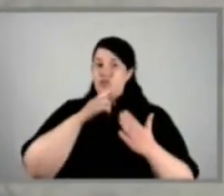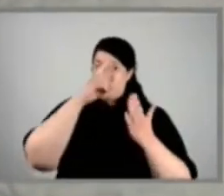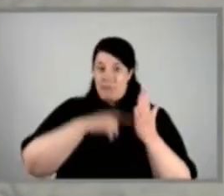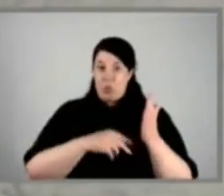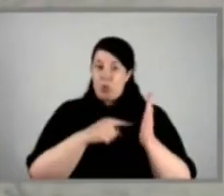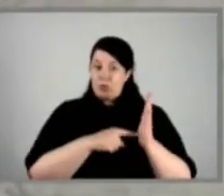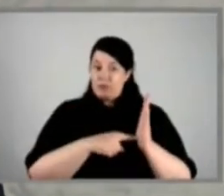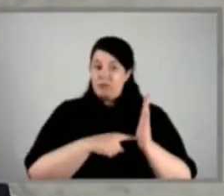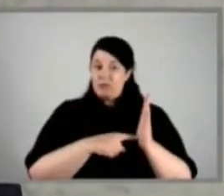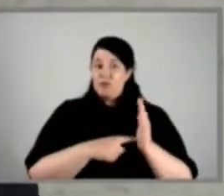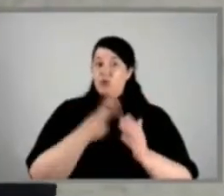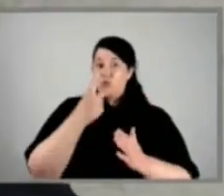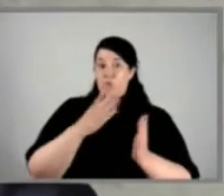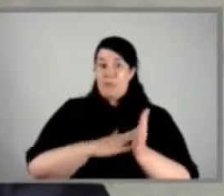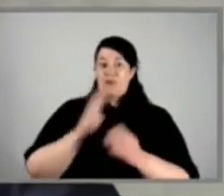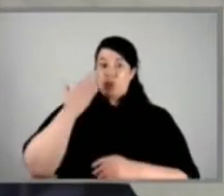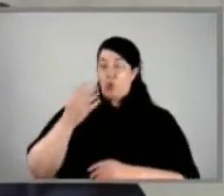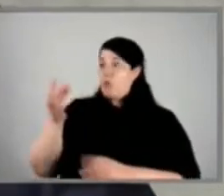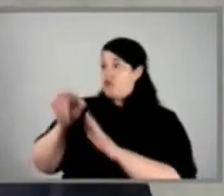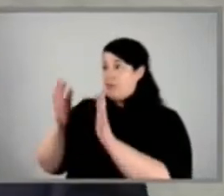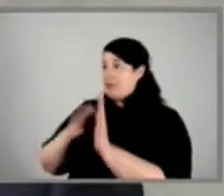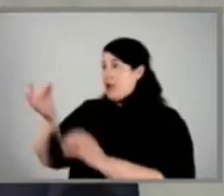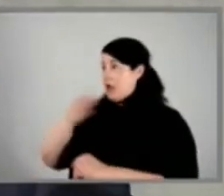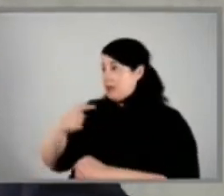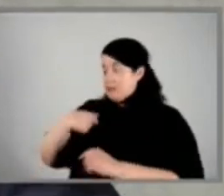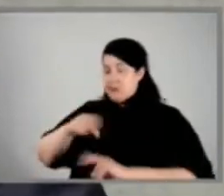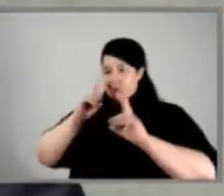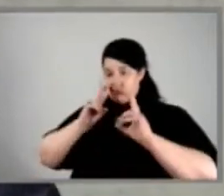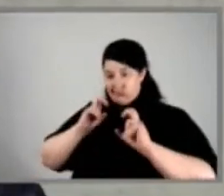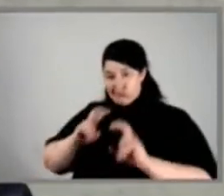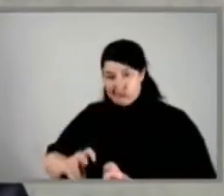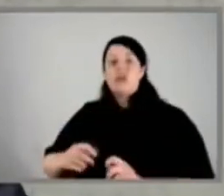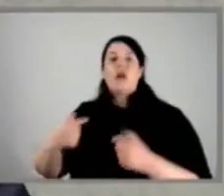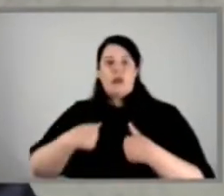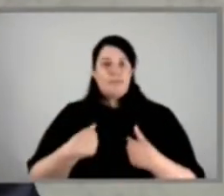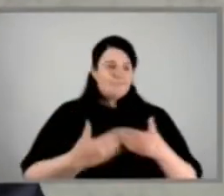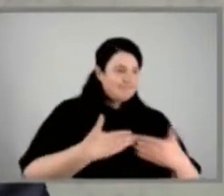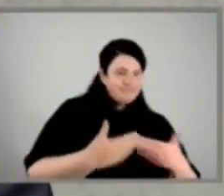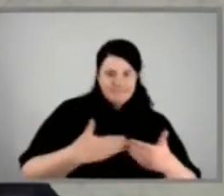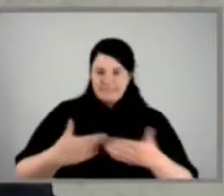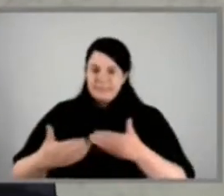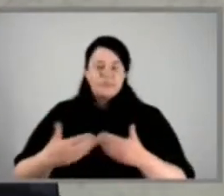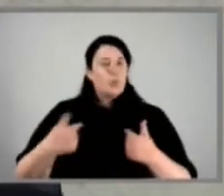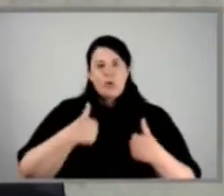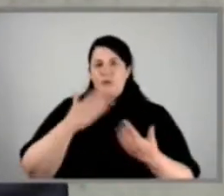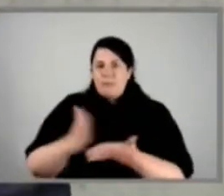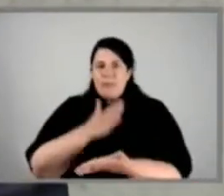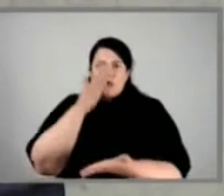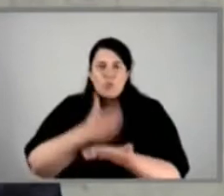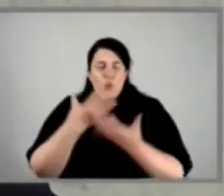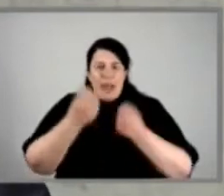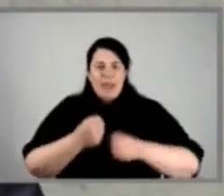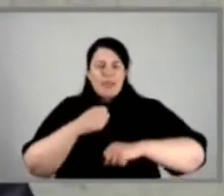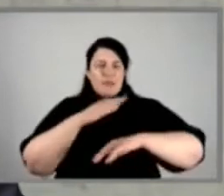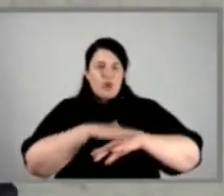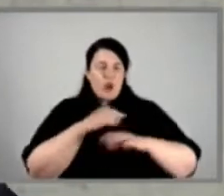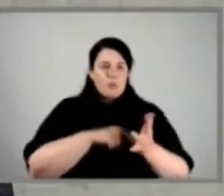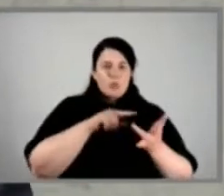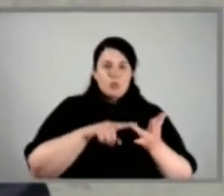months ago. I can tell you it was a very thorough review. Even though time was short, we had the opportunity to visit personally